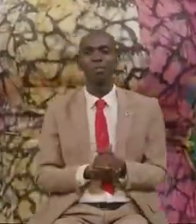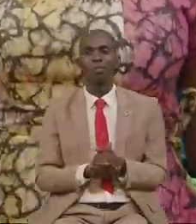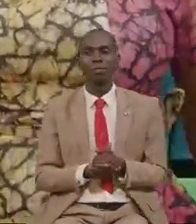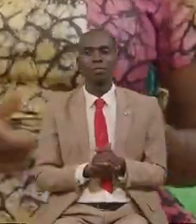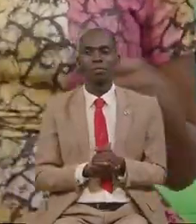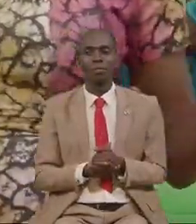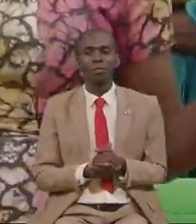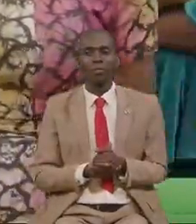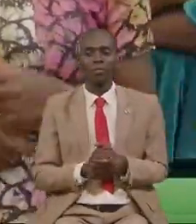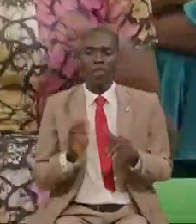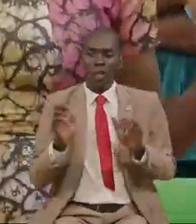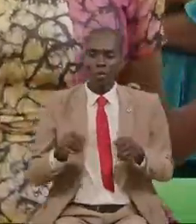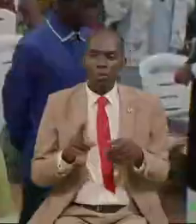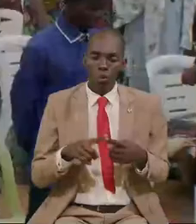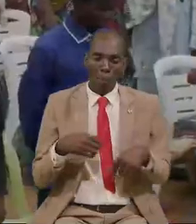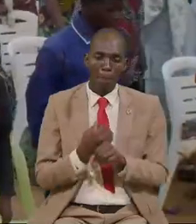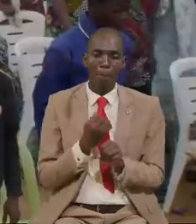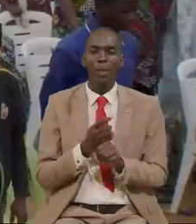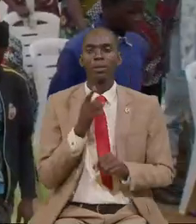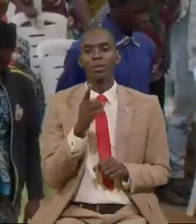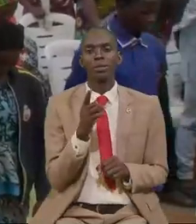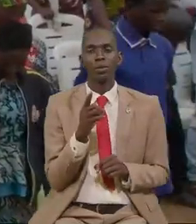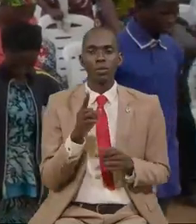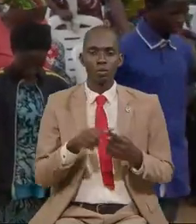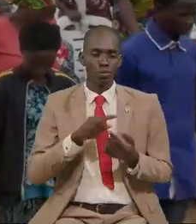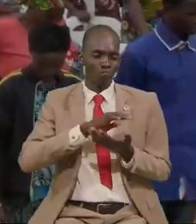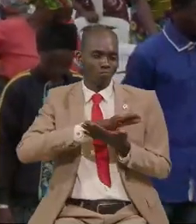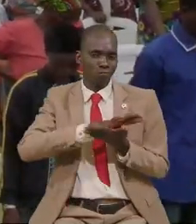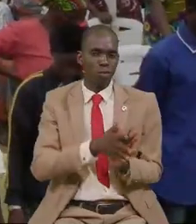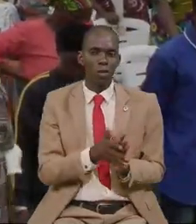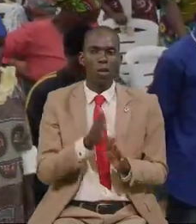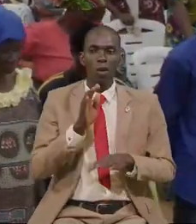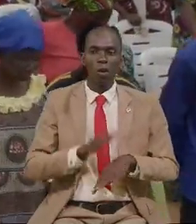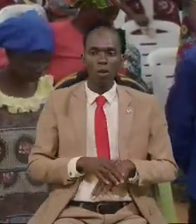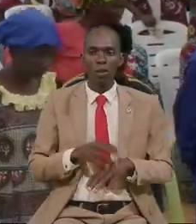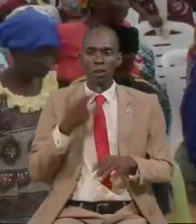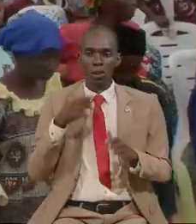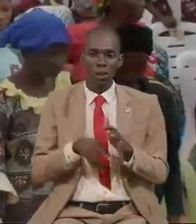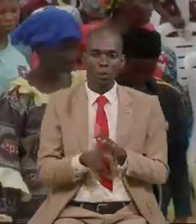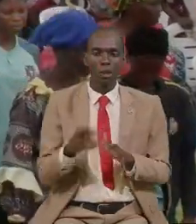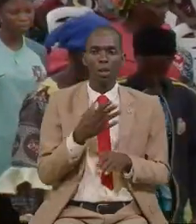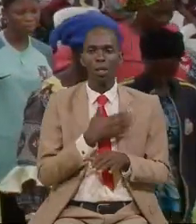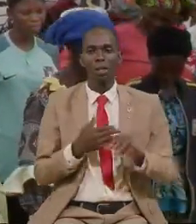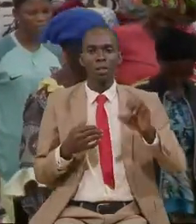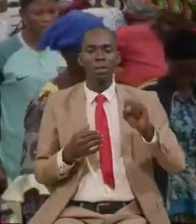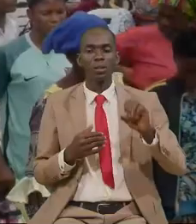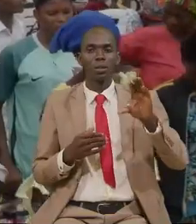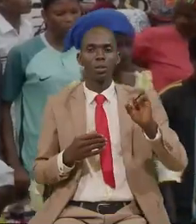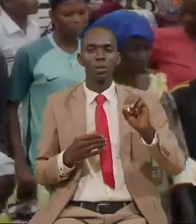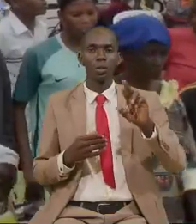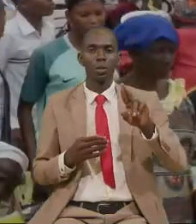Able to make you tread on serpents and scorpions.